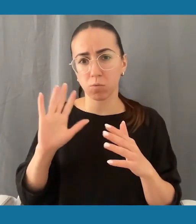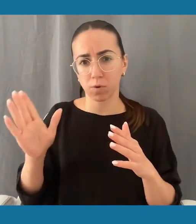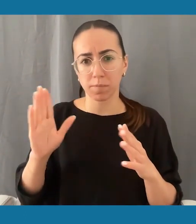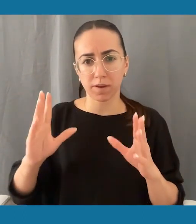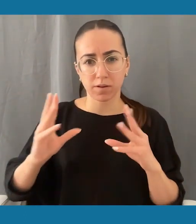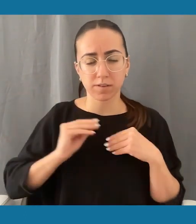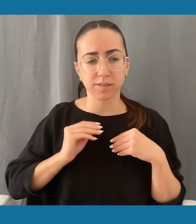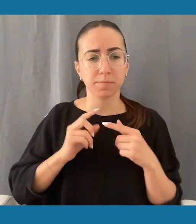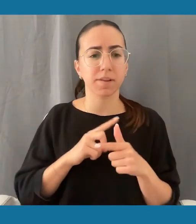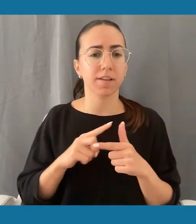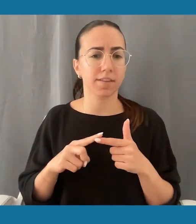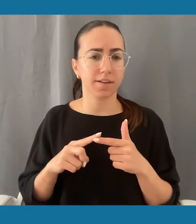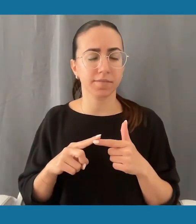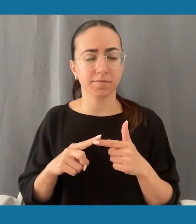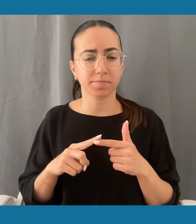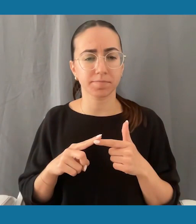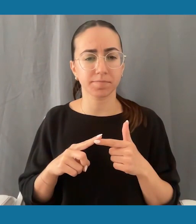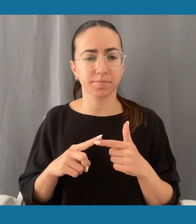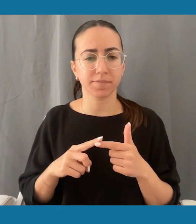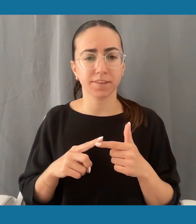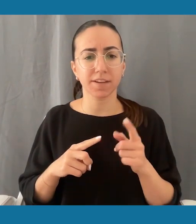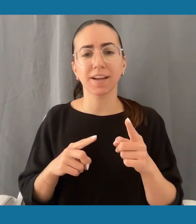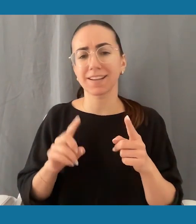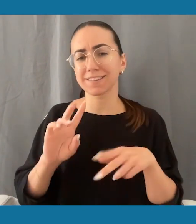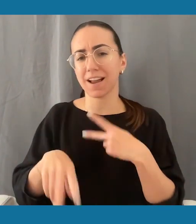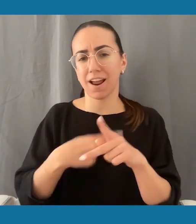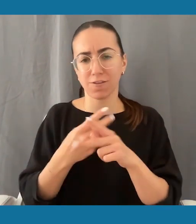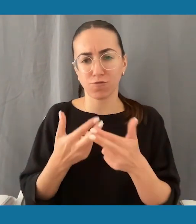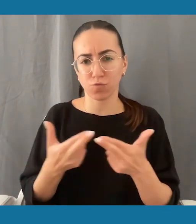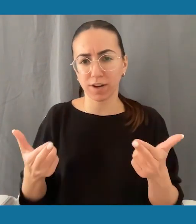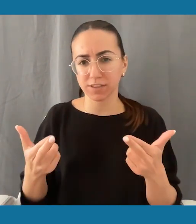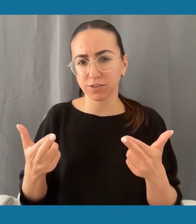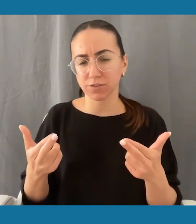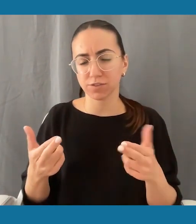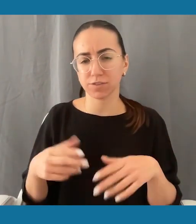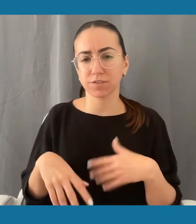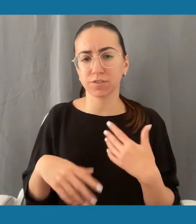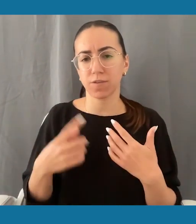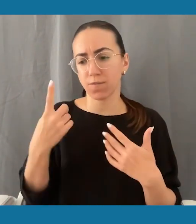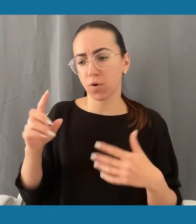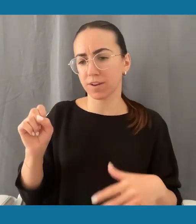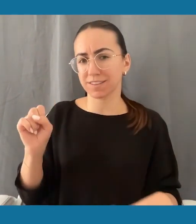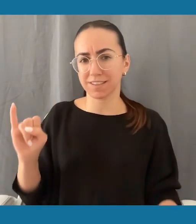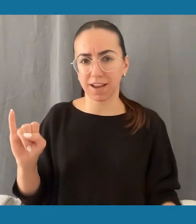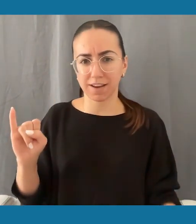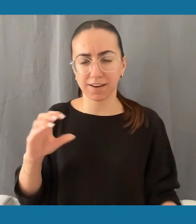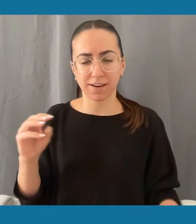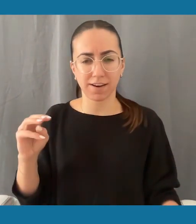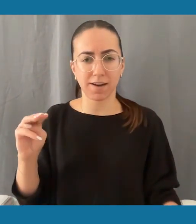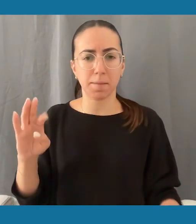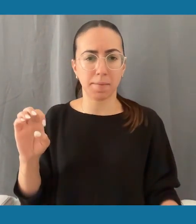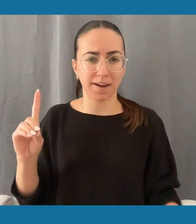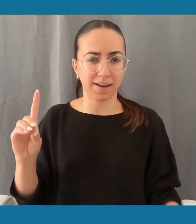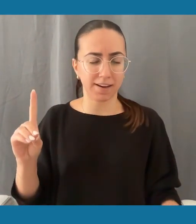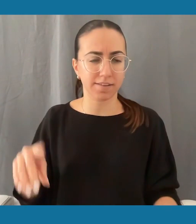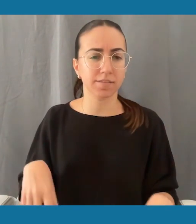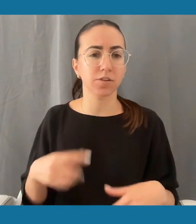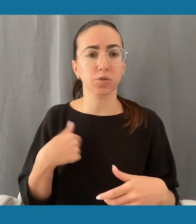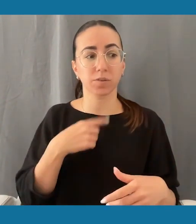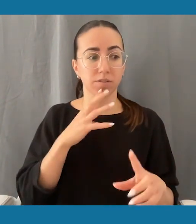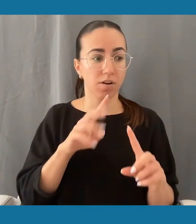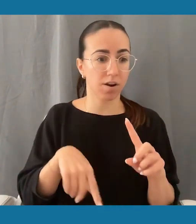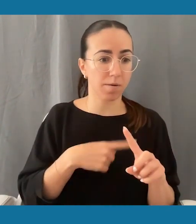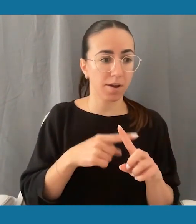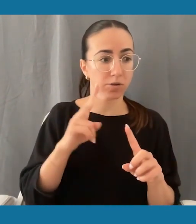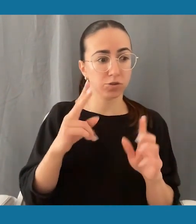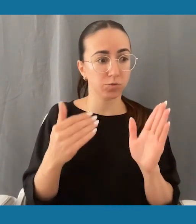also will not count as a resource for SSI or Medicaid. So when we talk about the